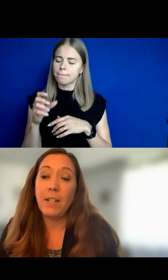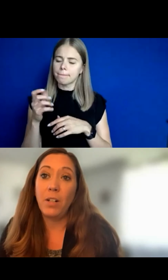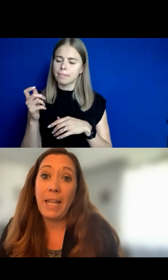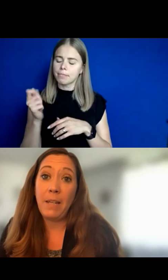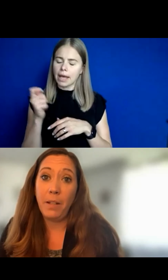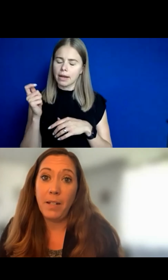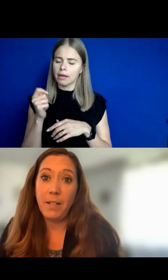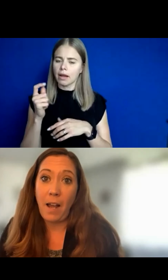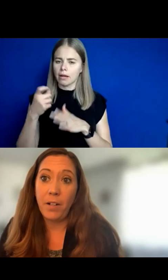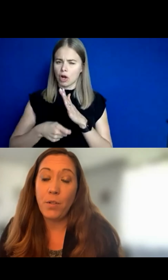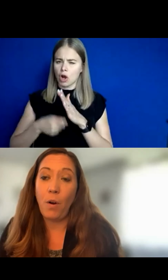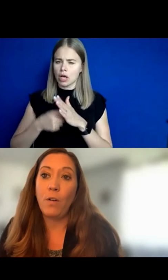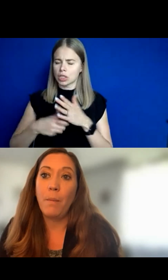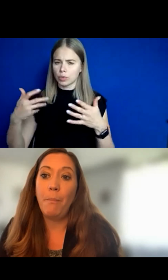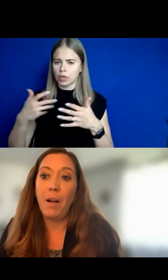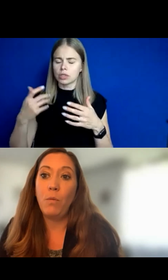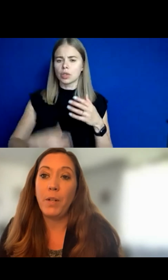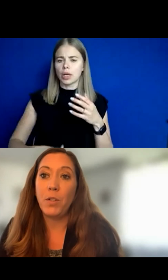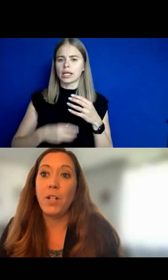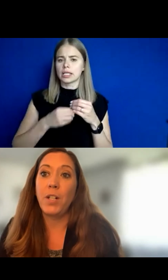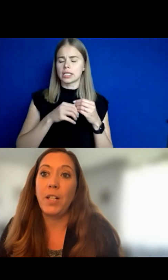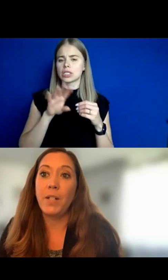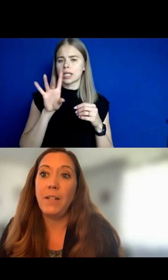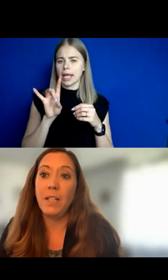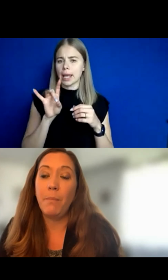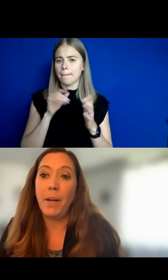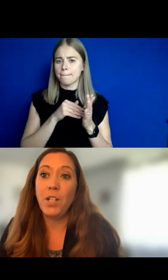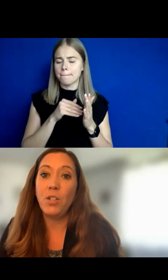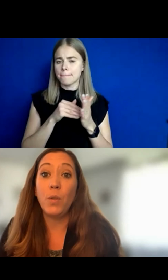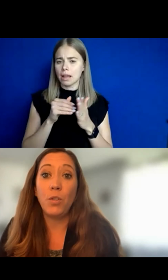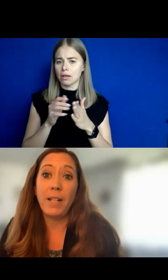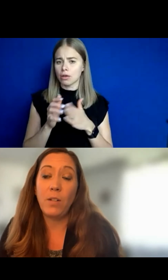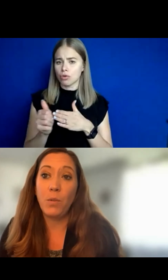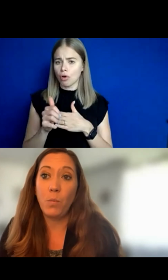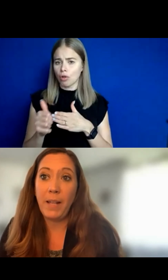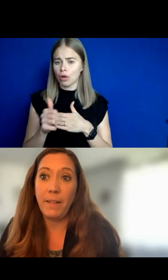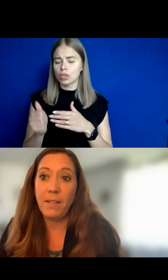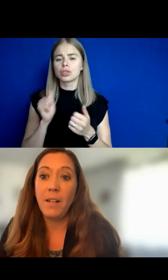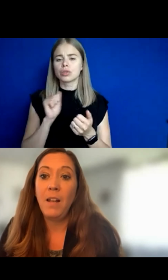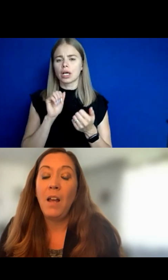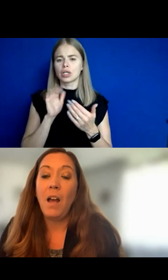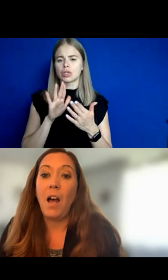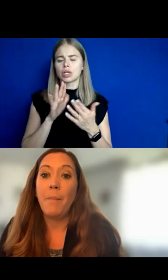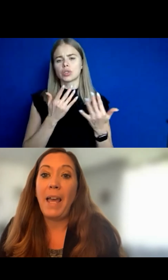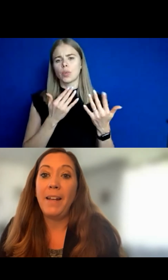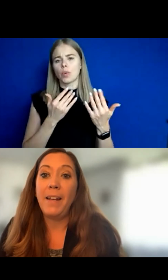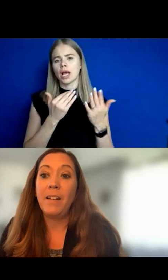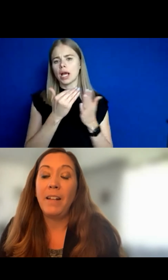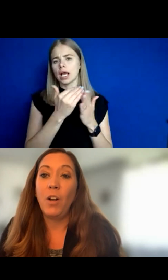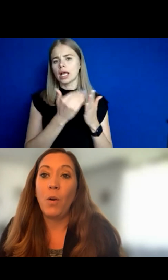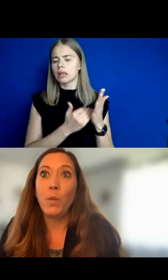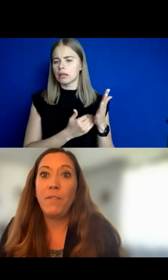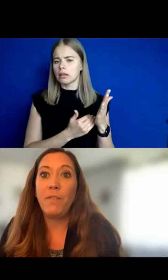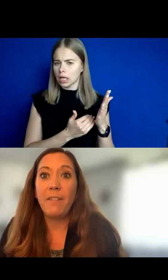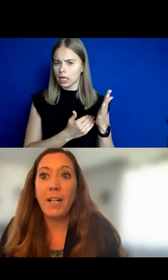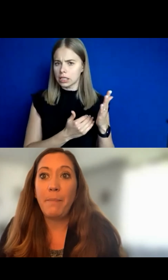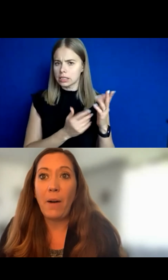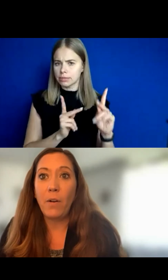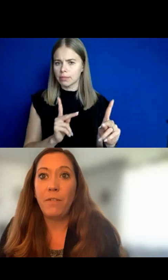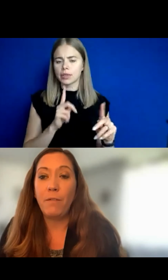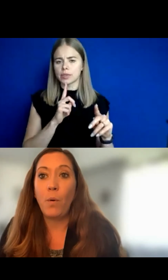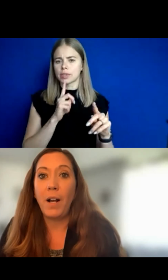an additional $8 million over and above what we traditionally received in the budget to address those wait lists. And, was very,